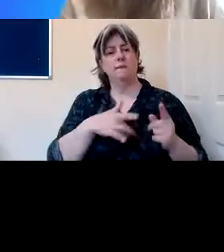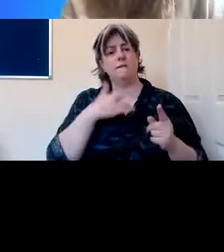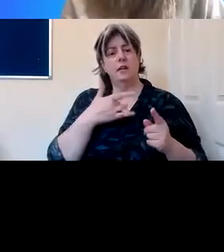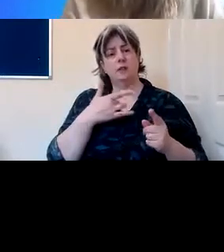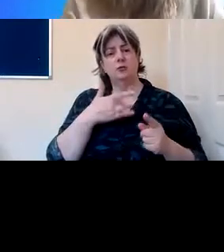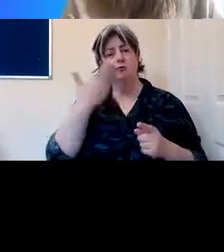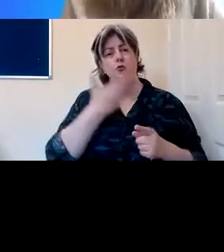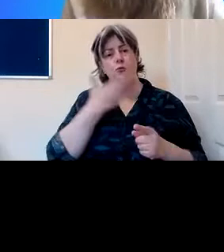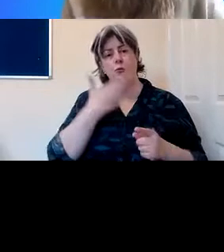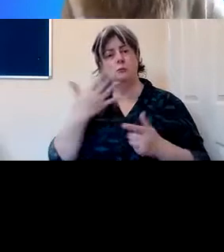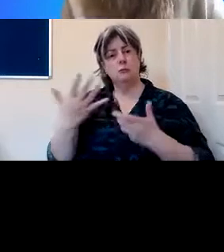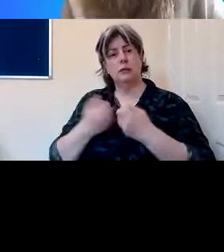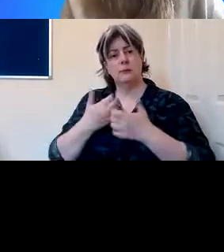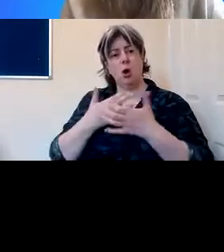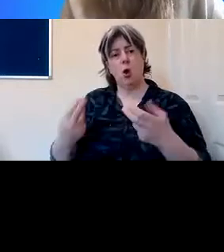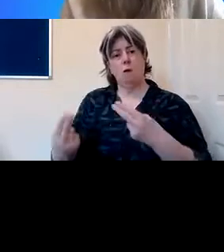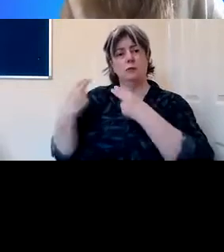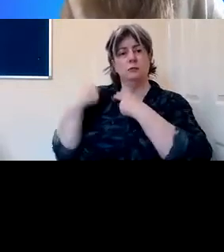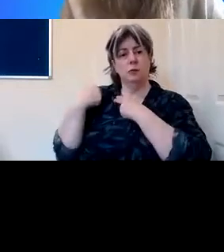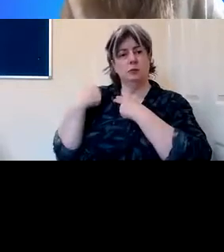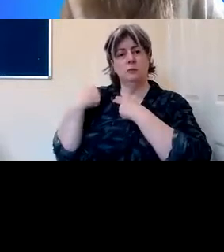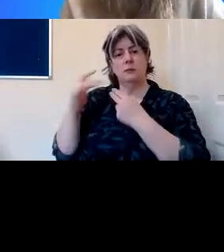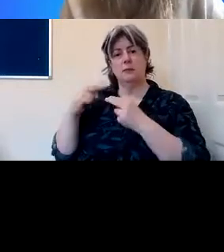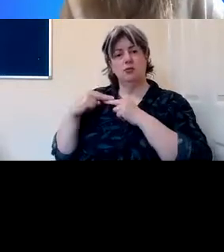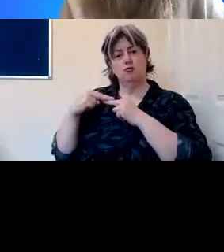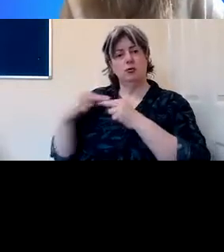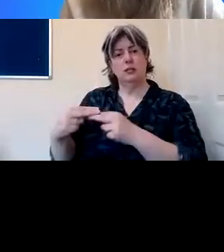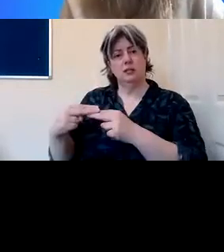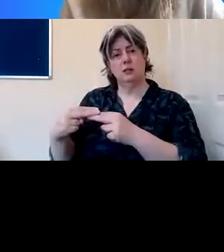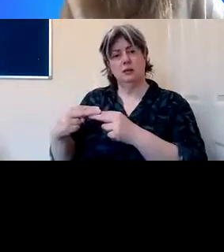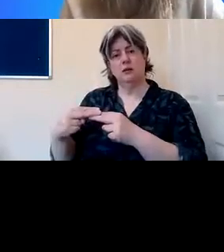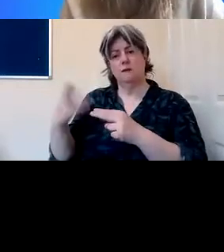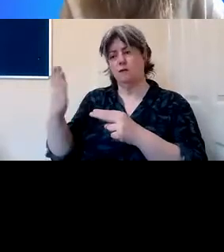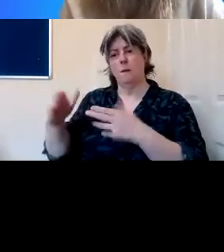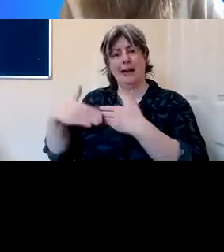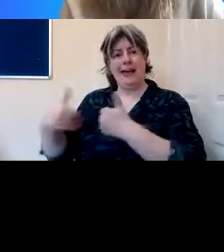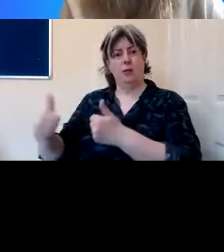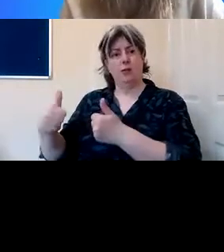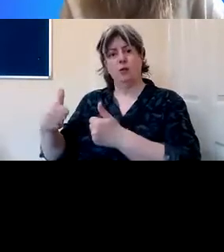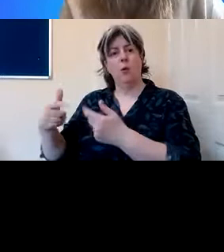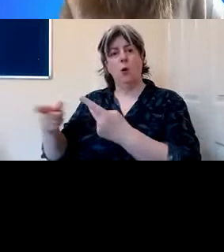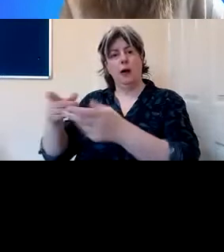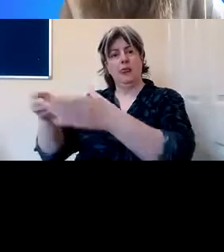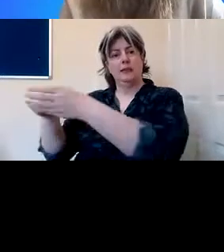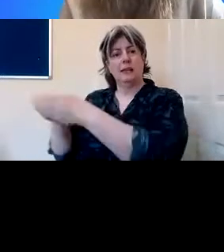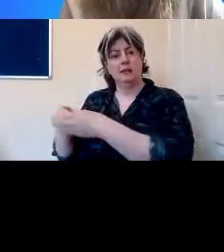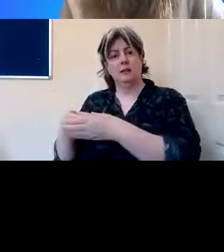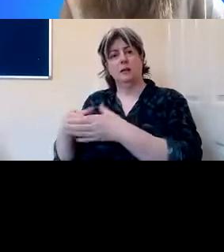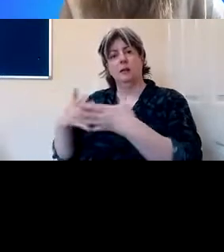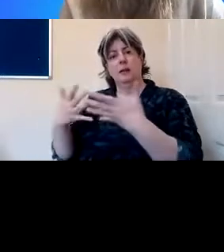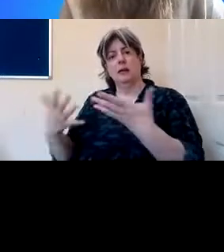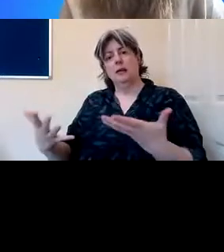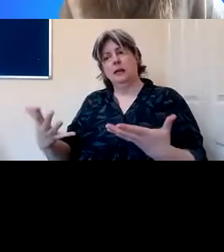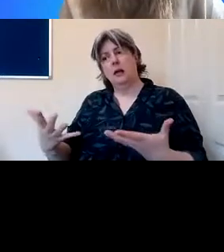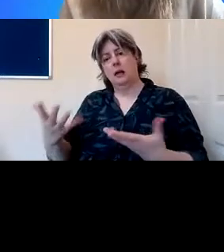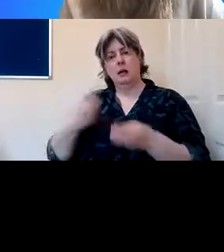of responsibilities that may have traditionally been from health or other sectors and has now been consumed within